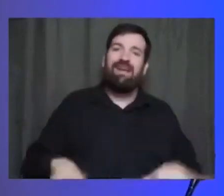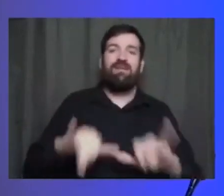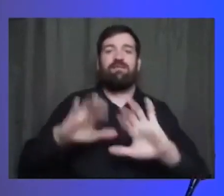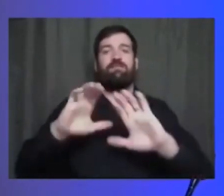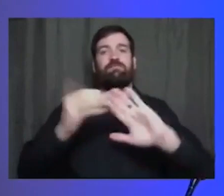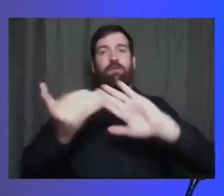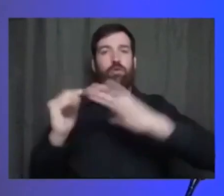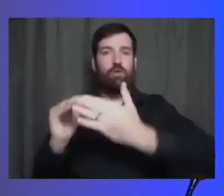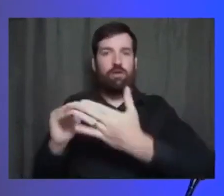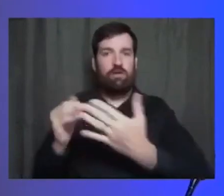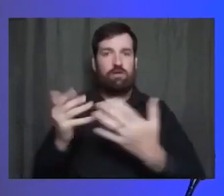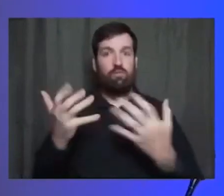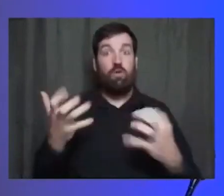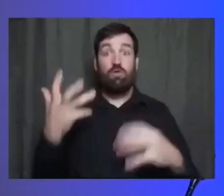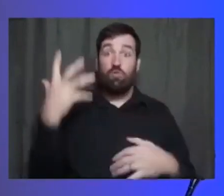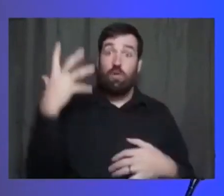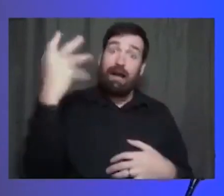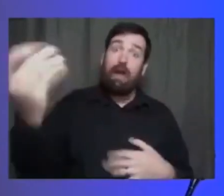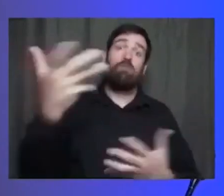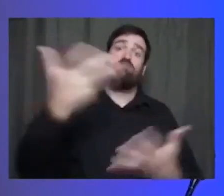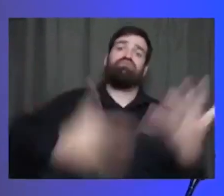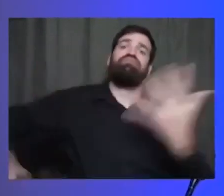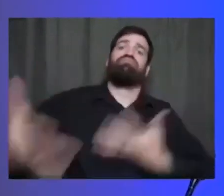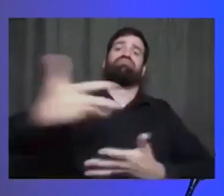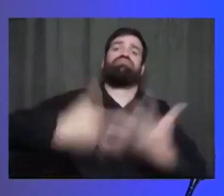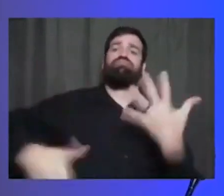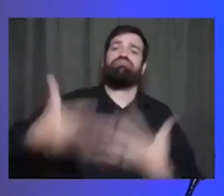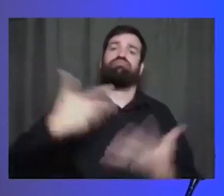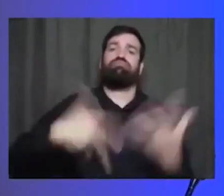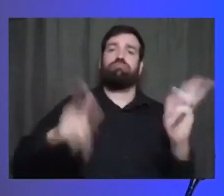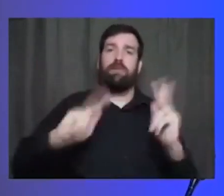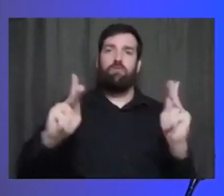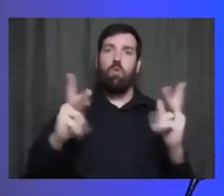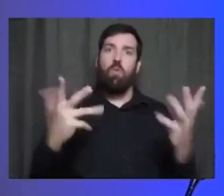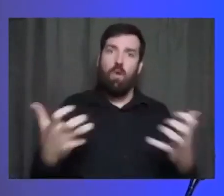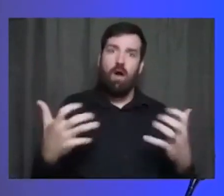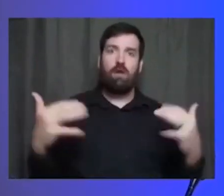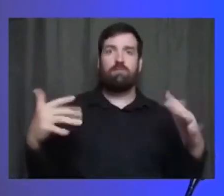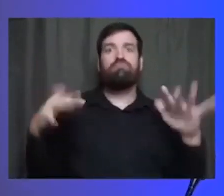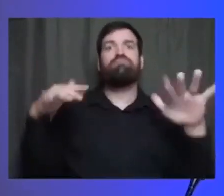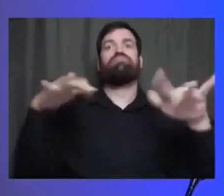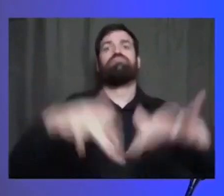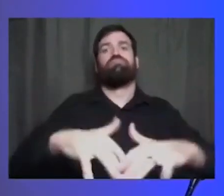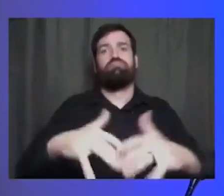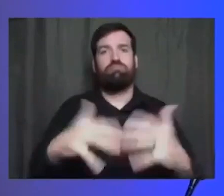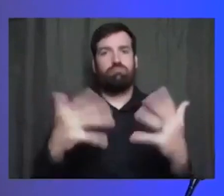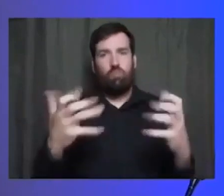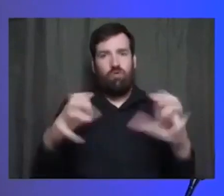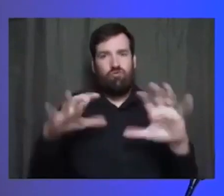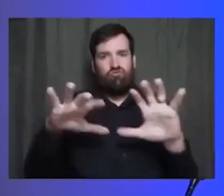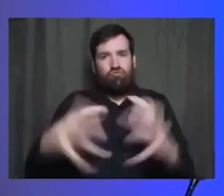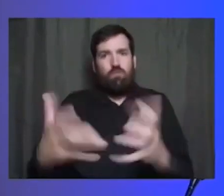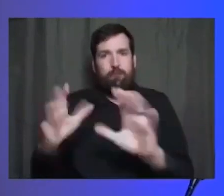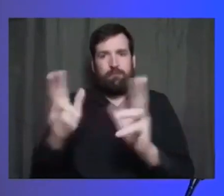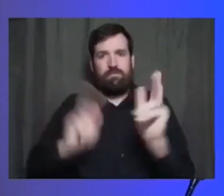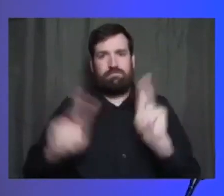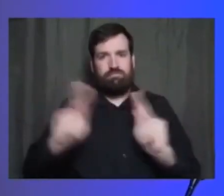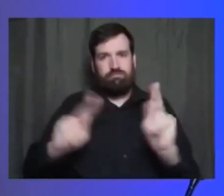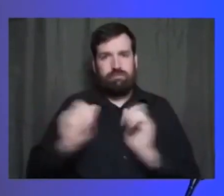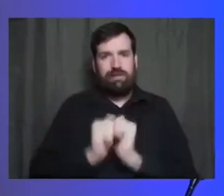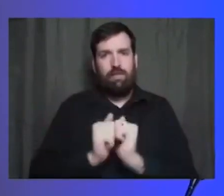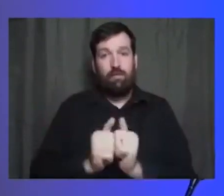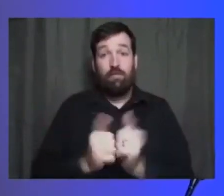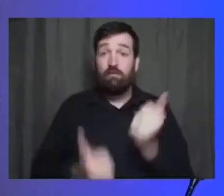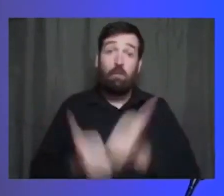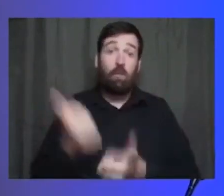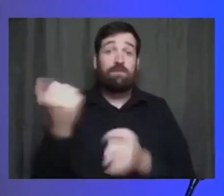be out and about with people. We want to gather. We want to be in groups. And the safest way to do that is